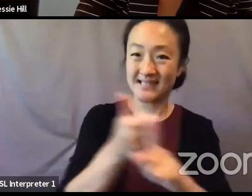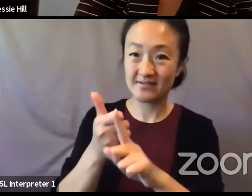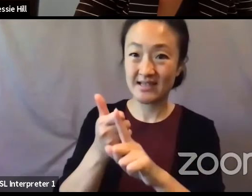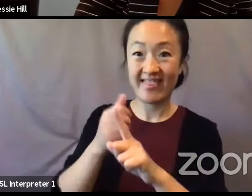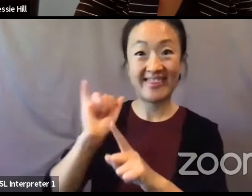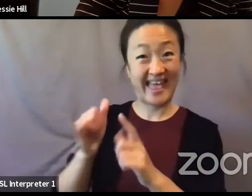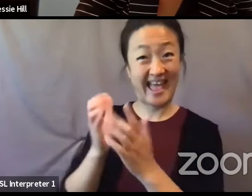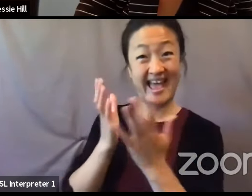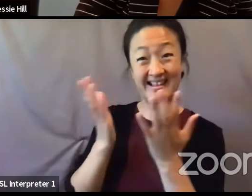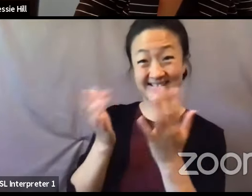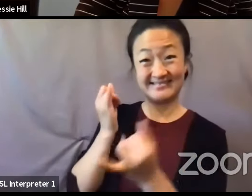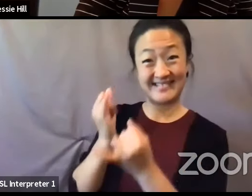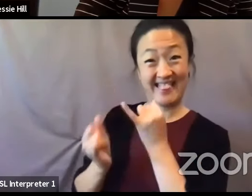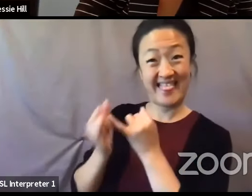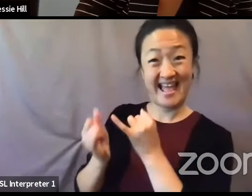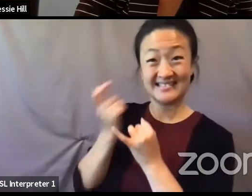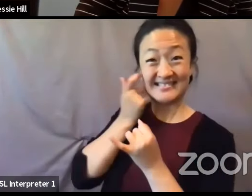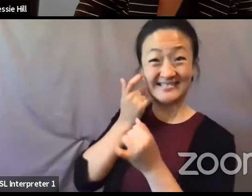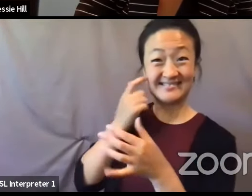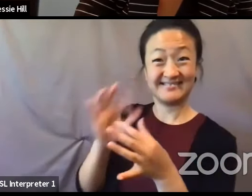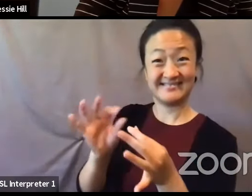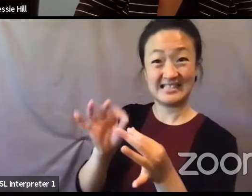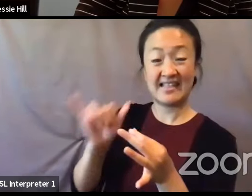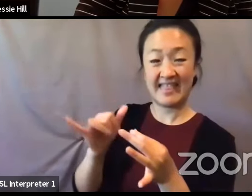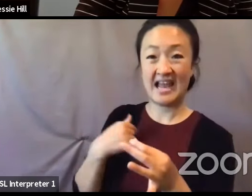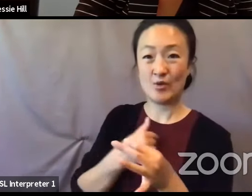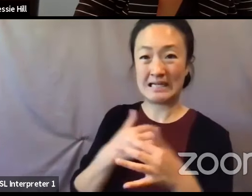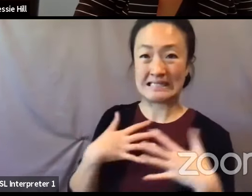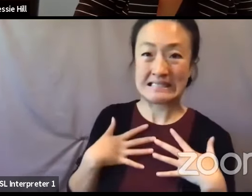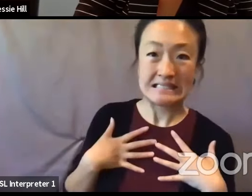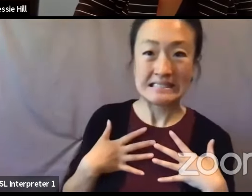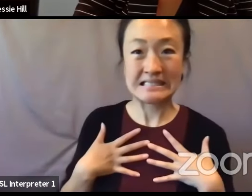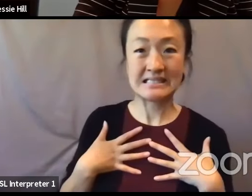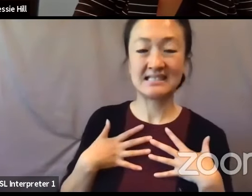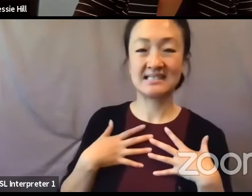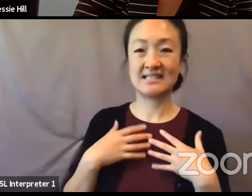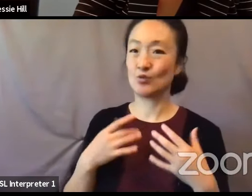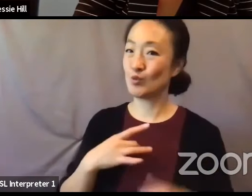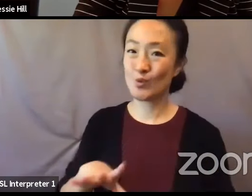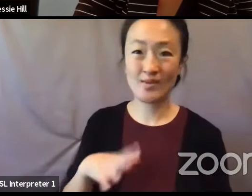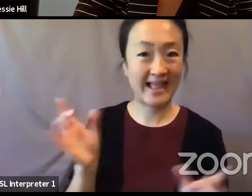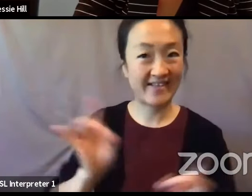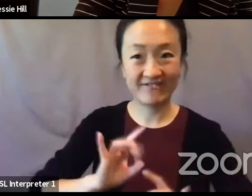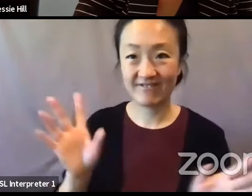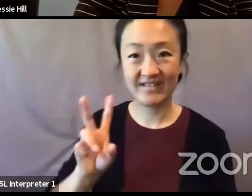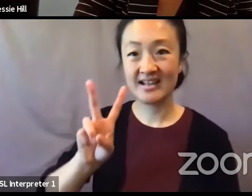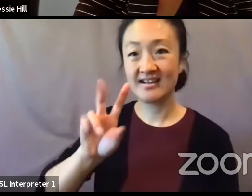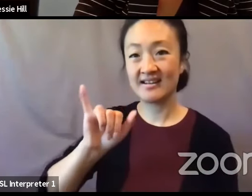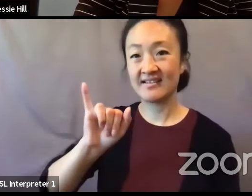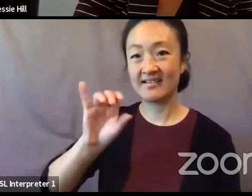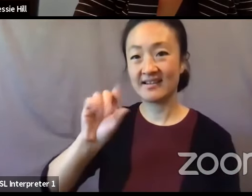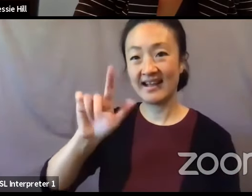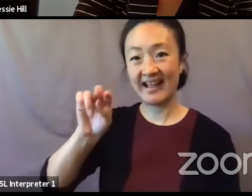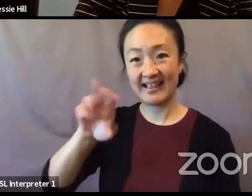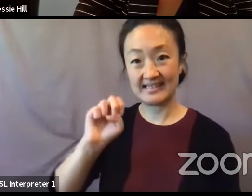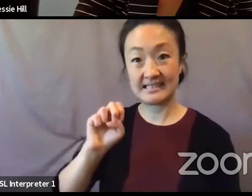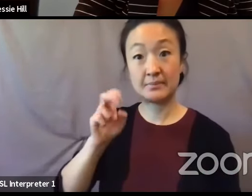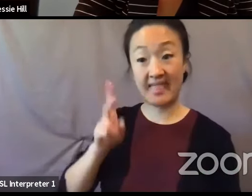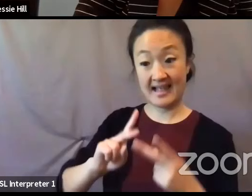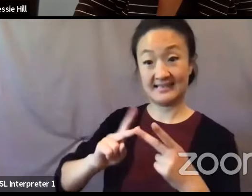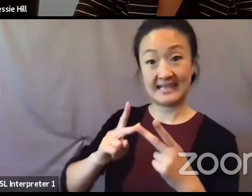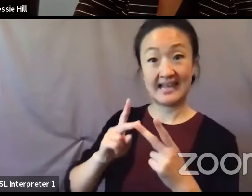that sometimes makes us uneasy. We don't like violence. But the Second Amendment in our history has been